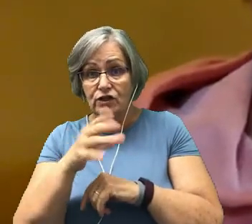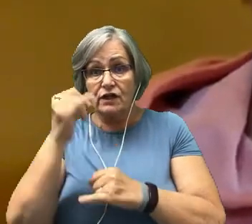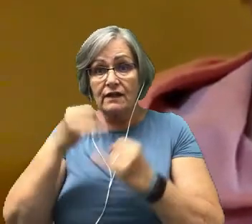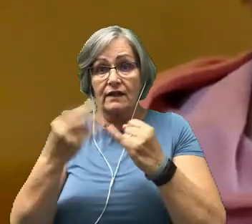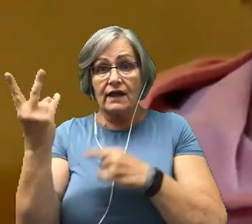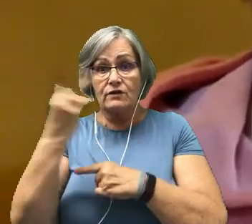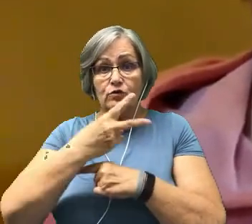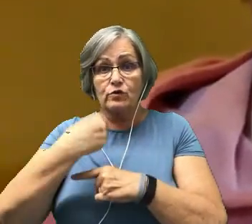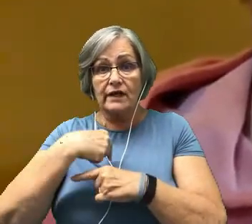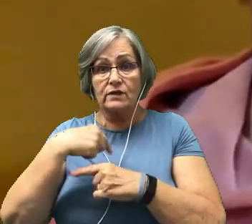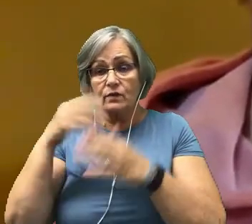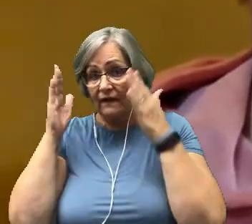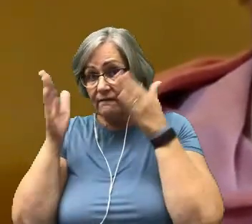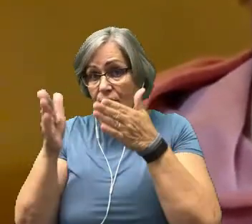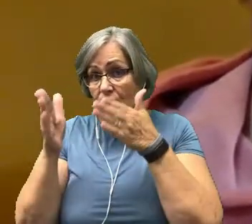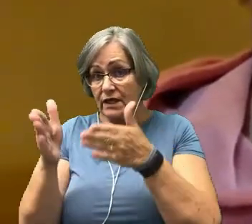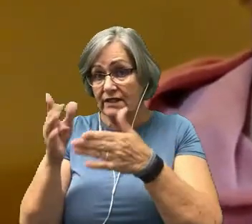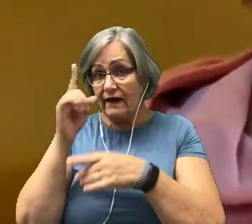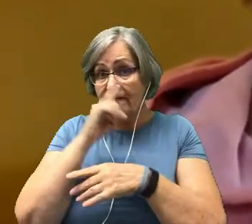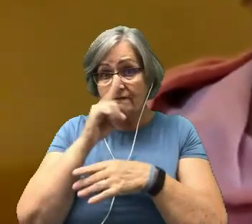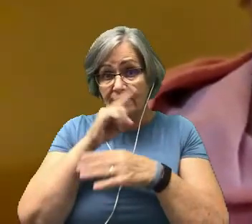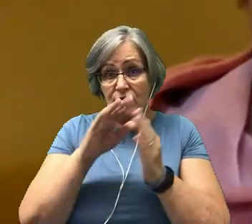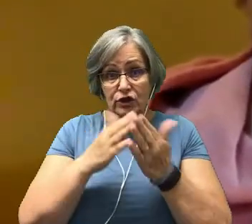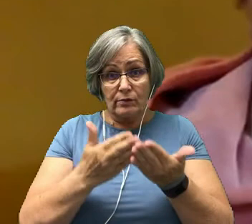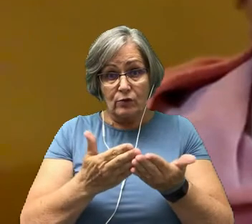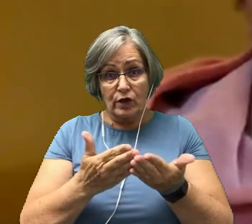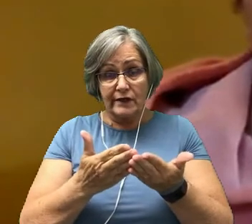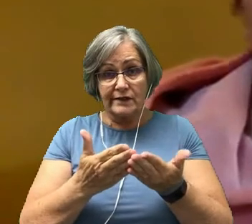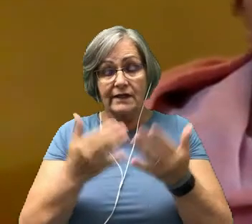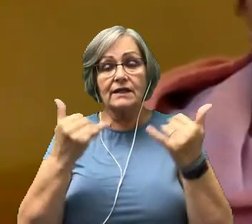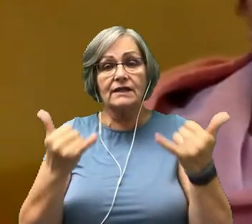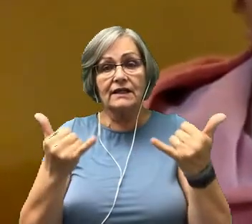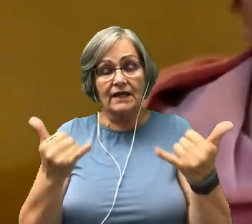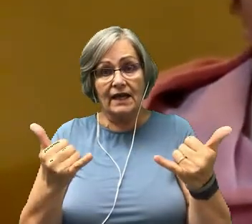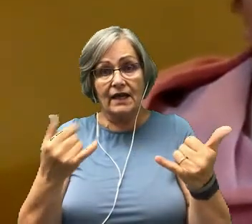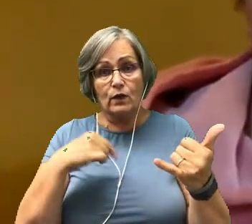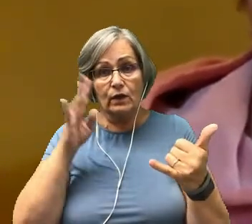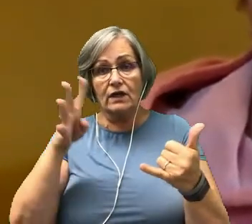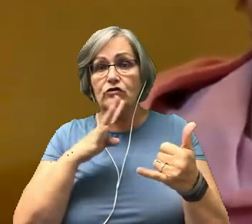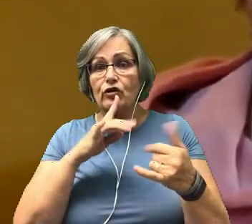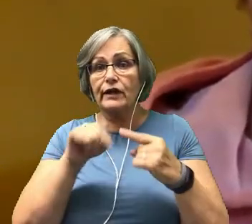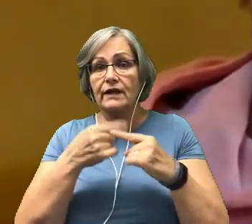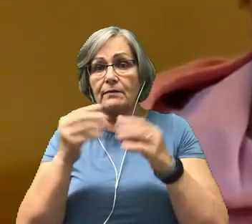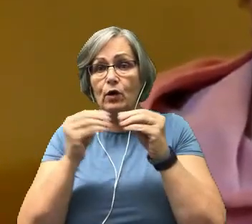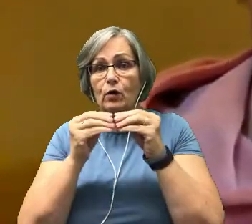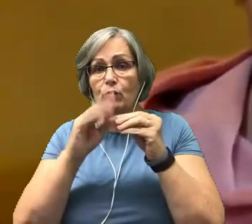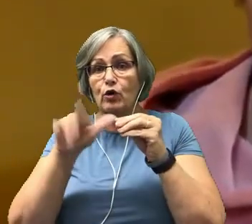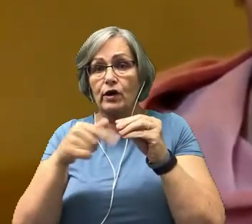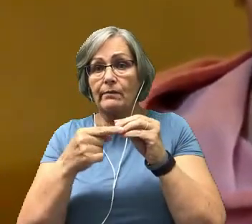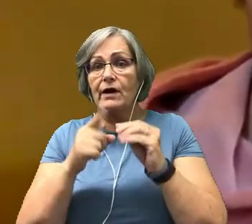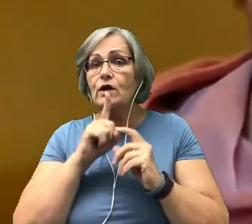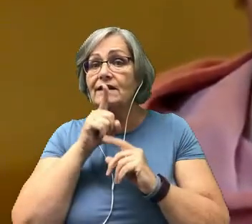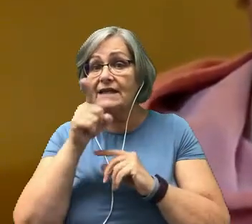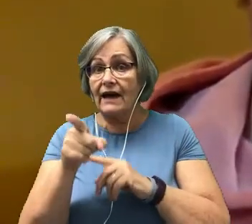2 days we really focused on fiction, and so today we're gonna talk a little bit more about